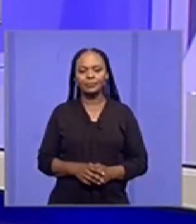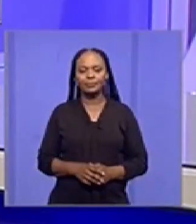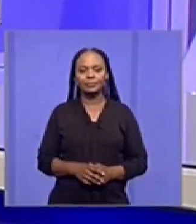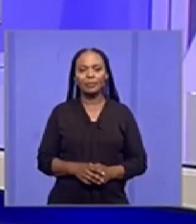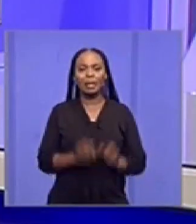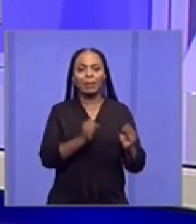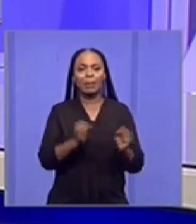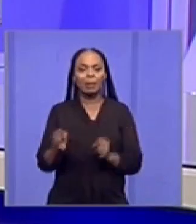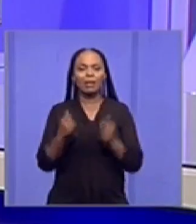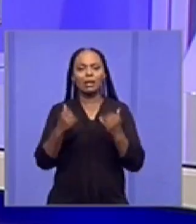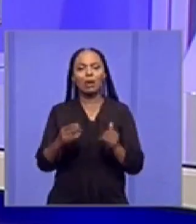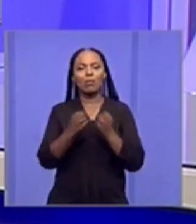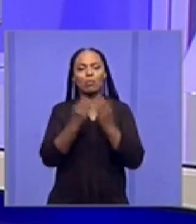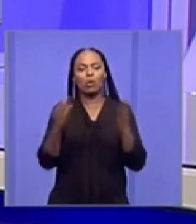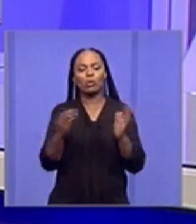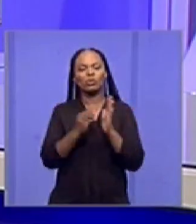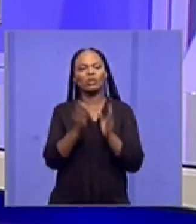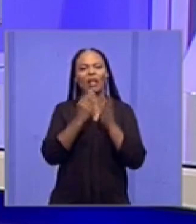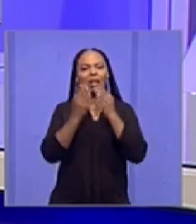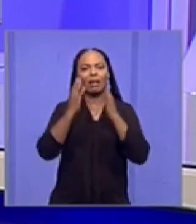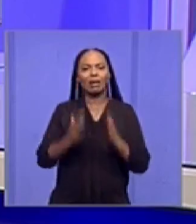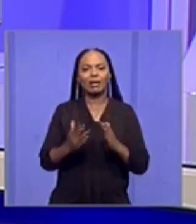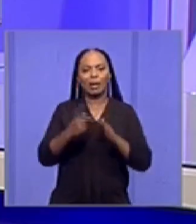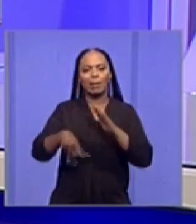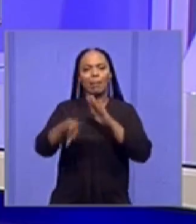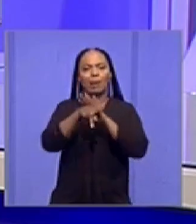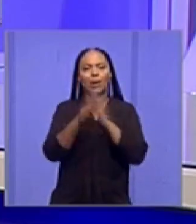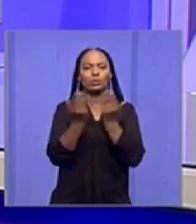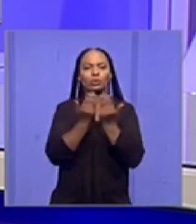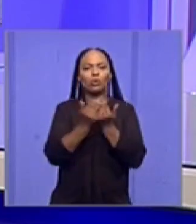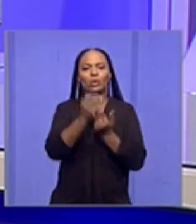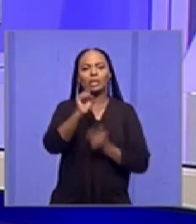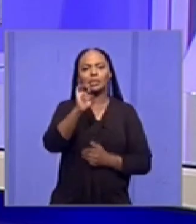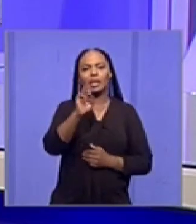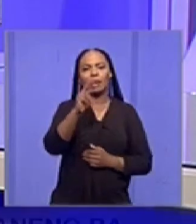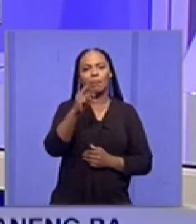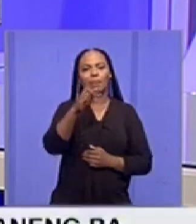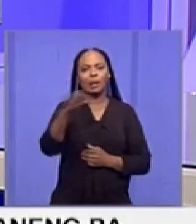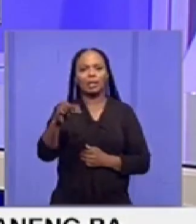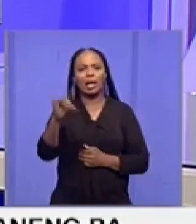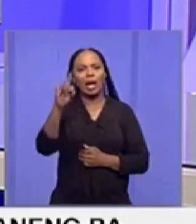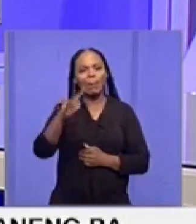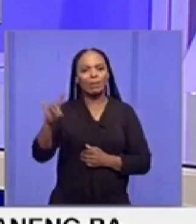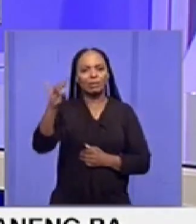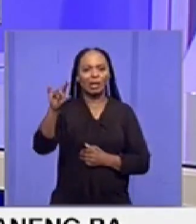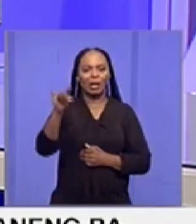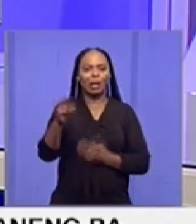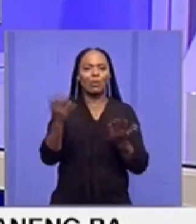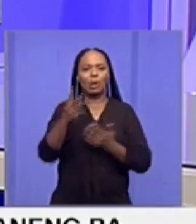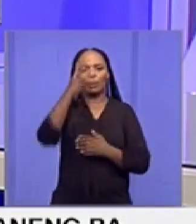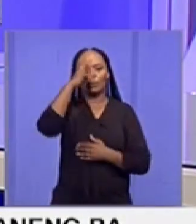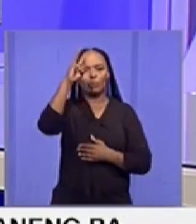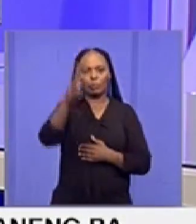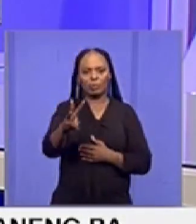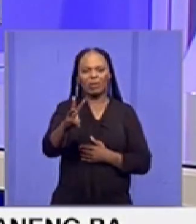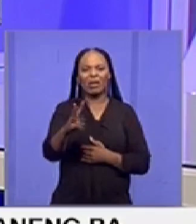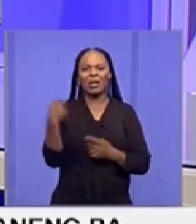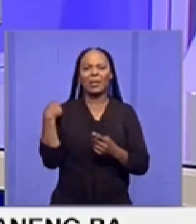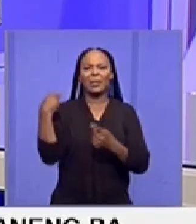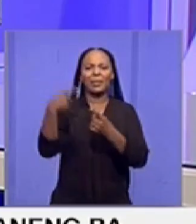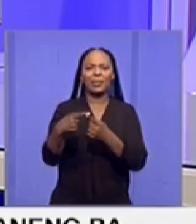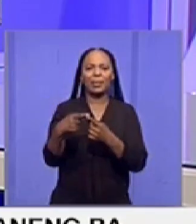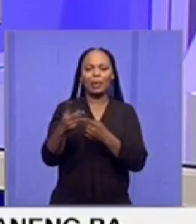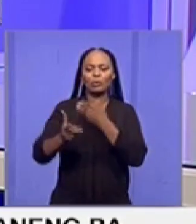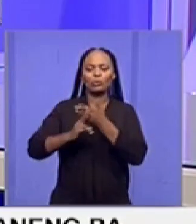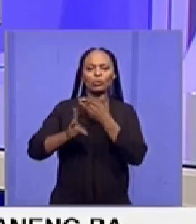Go sa le bjalo barutwana ba sekolo sa primary sa sekampaneng ka Hammanskraal ye e leng ka leboa la Pretoria ba šetše ba na le nako ya go feta